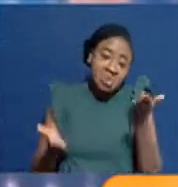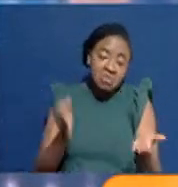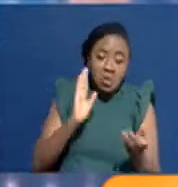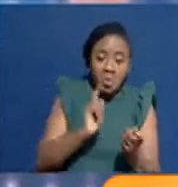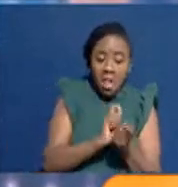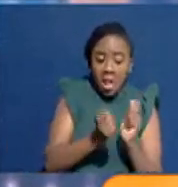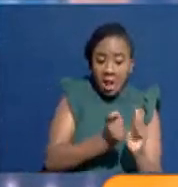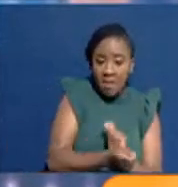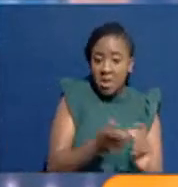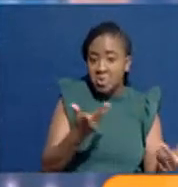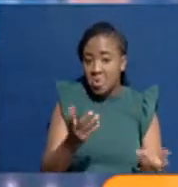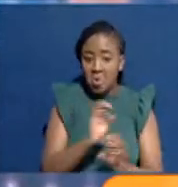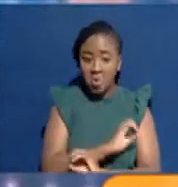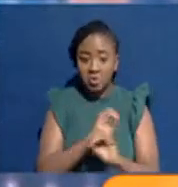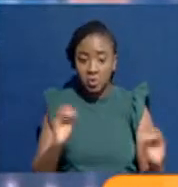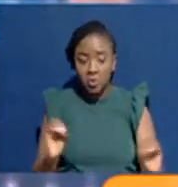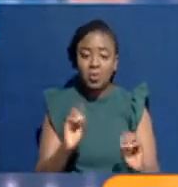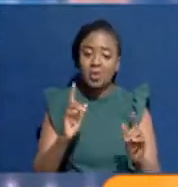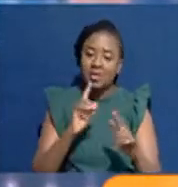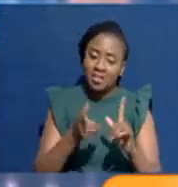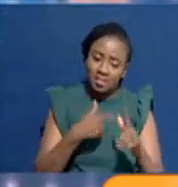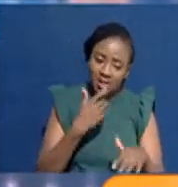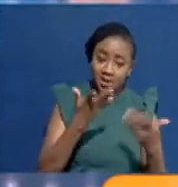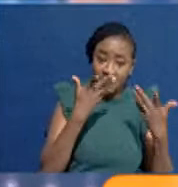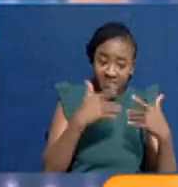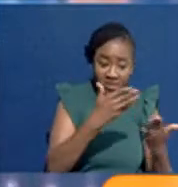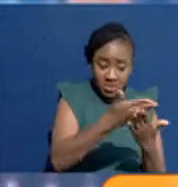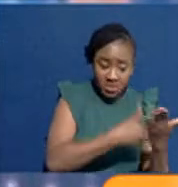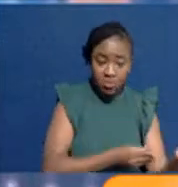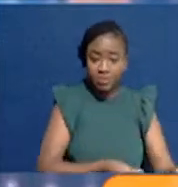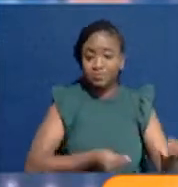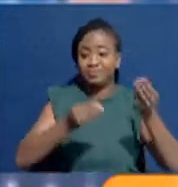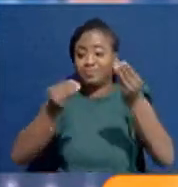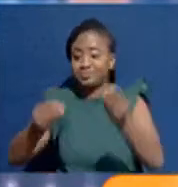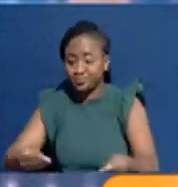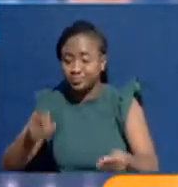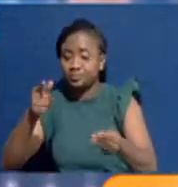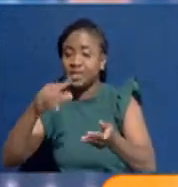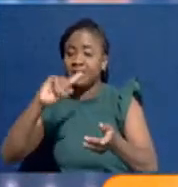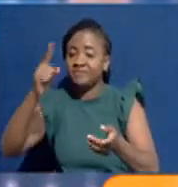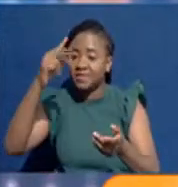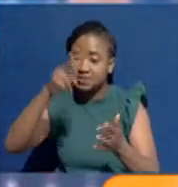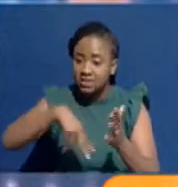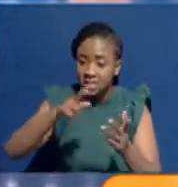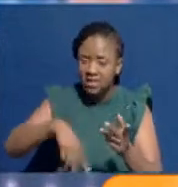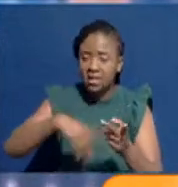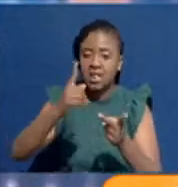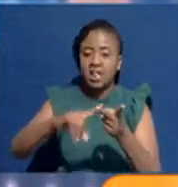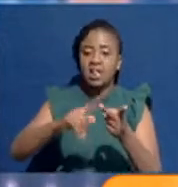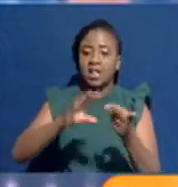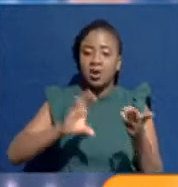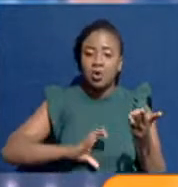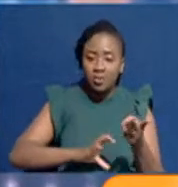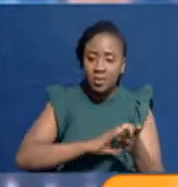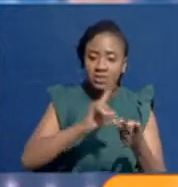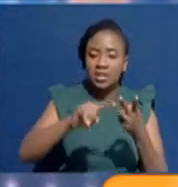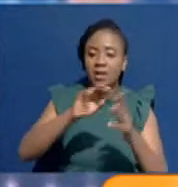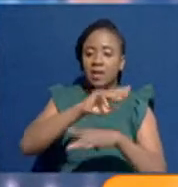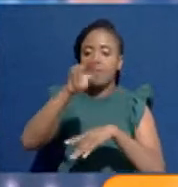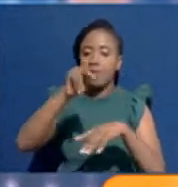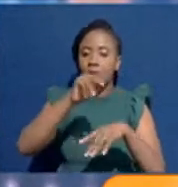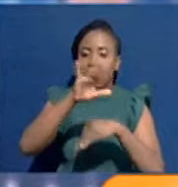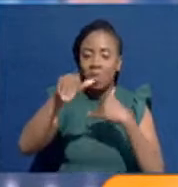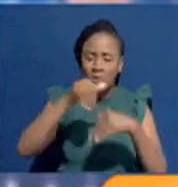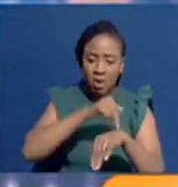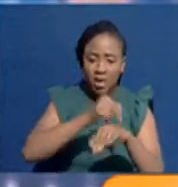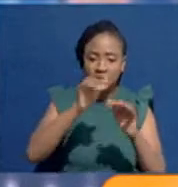such. Of course, it will get again to the floor of the House. It will go to the first reading. Then we'll get to the committee of the whole House. Members will have an